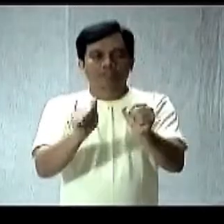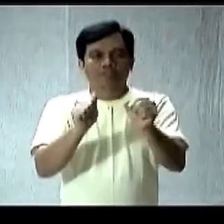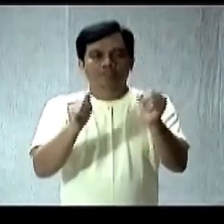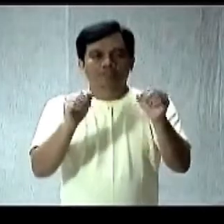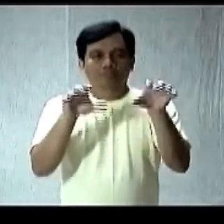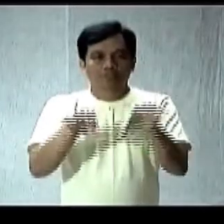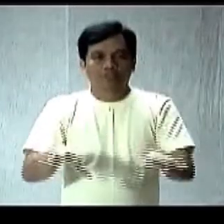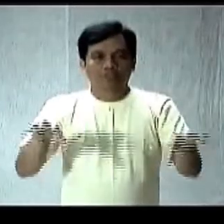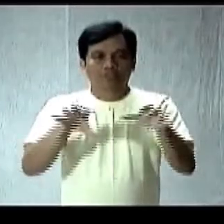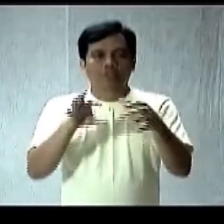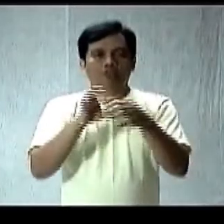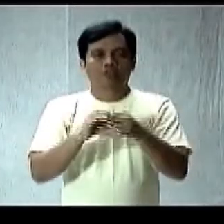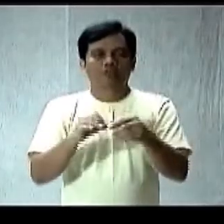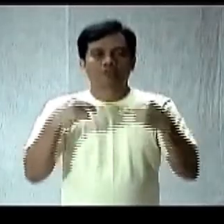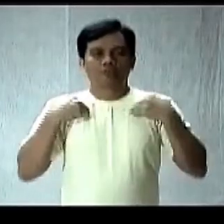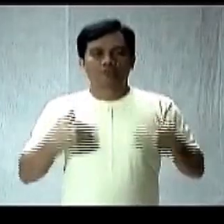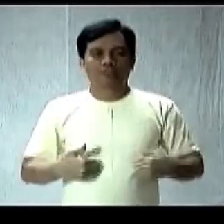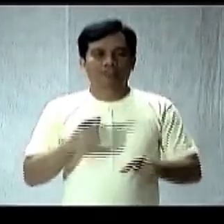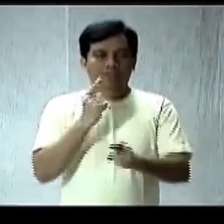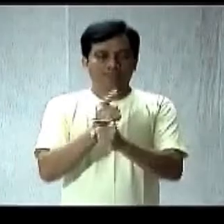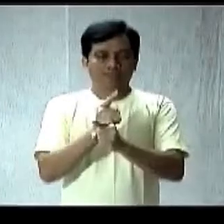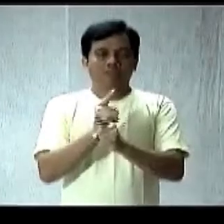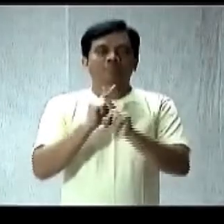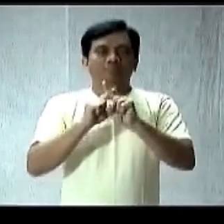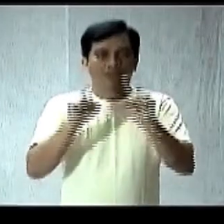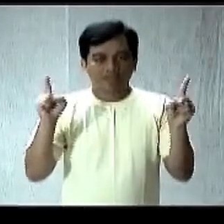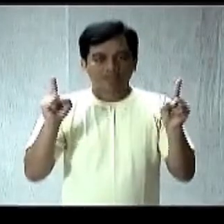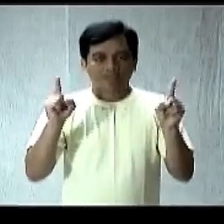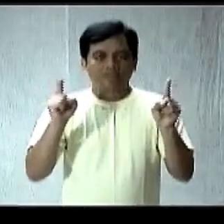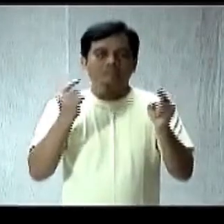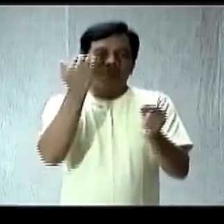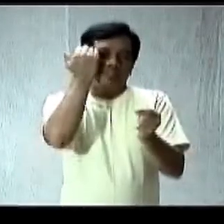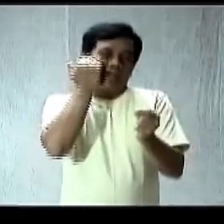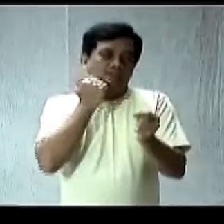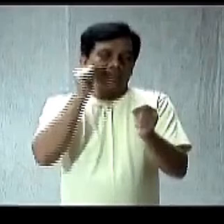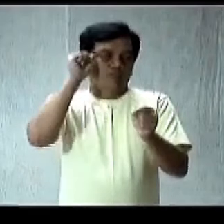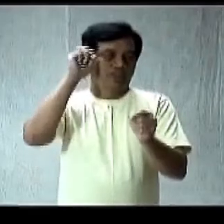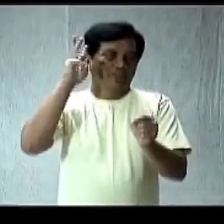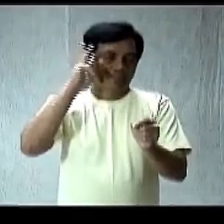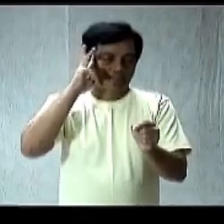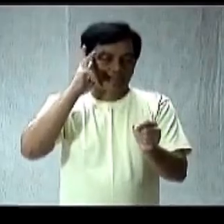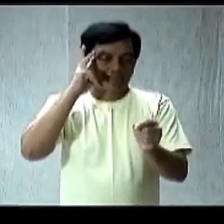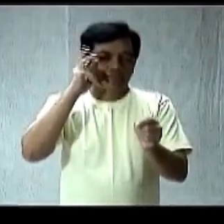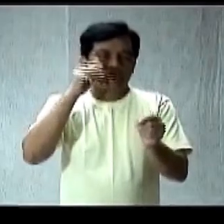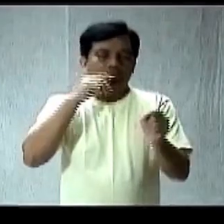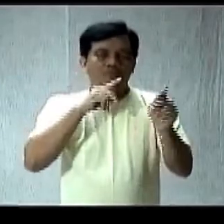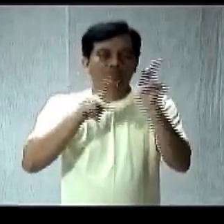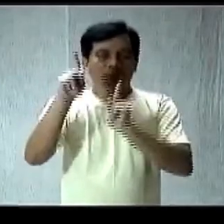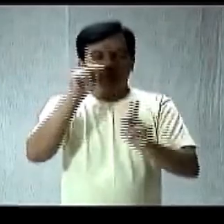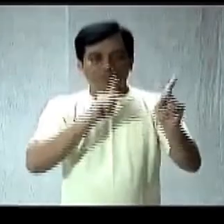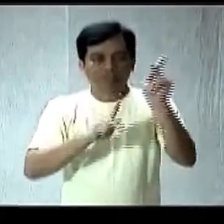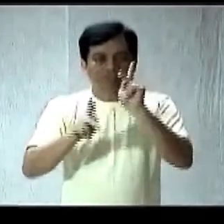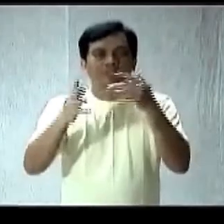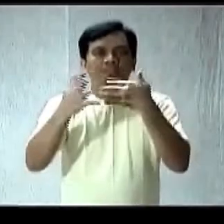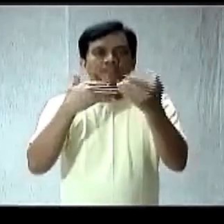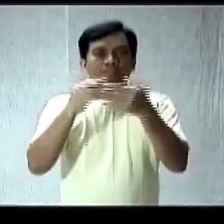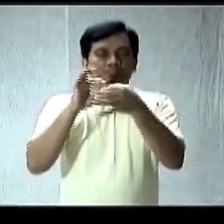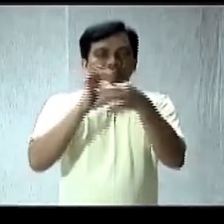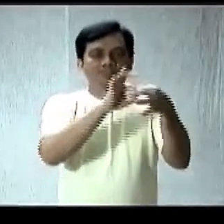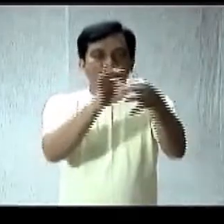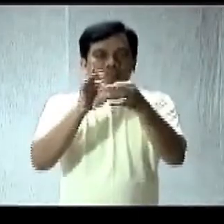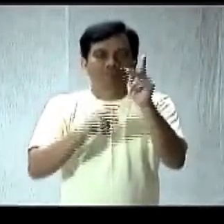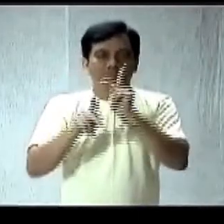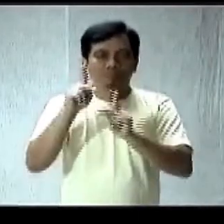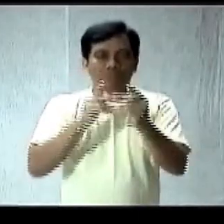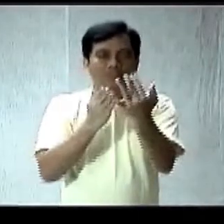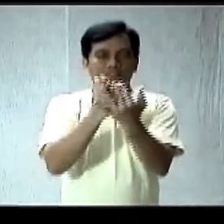effective exercise of human rights. However, there was a lack of awareness among the public, even stakeholders,